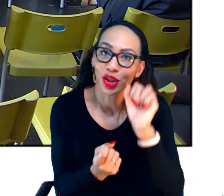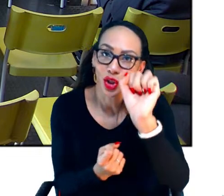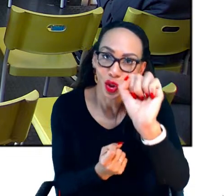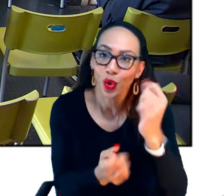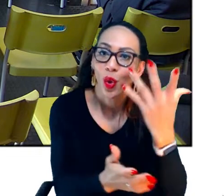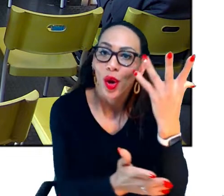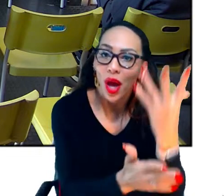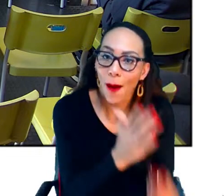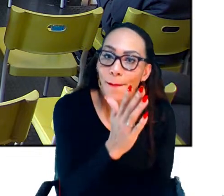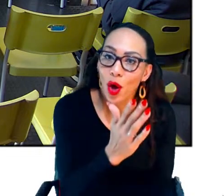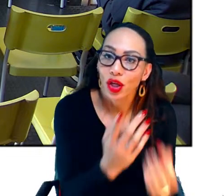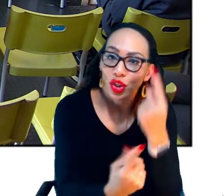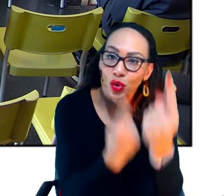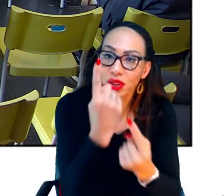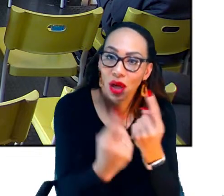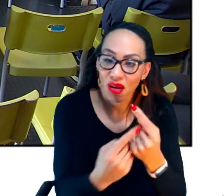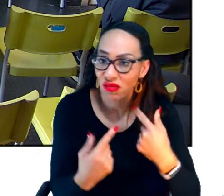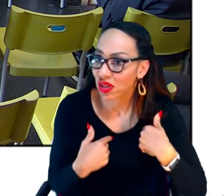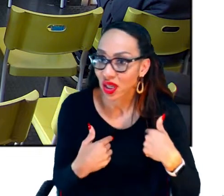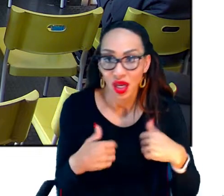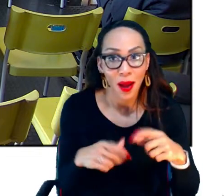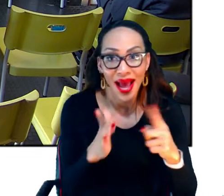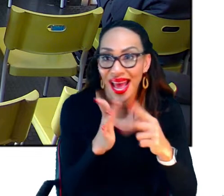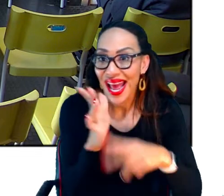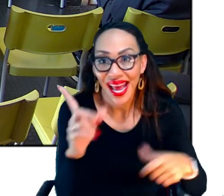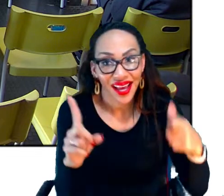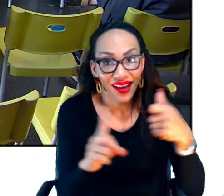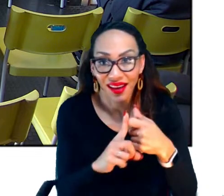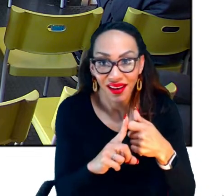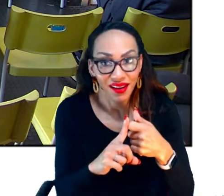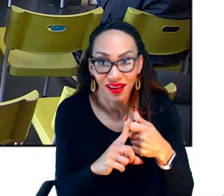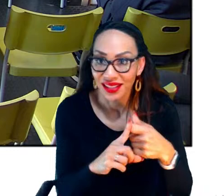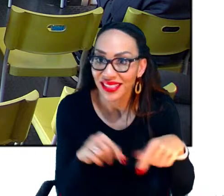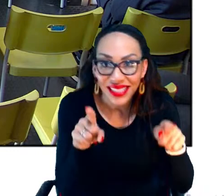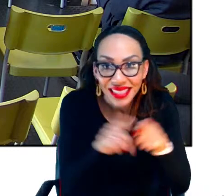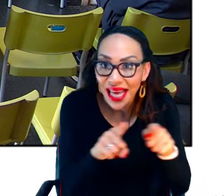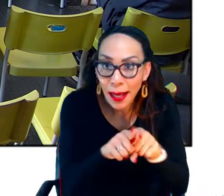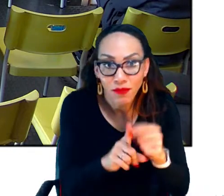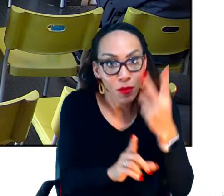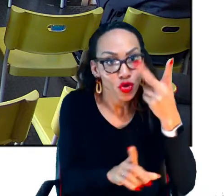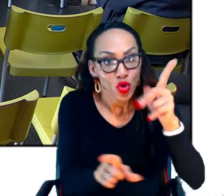ago. The only thing I've bought really is sort of few